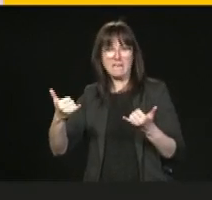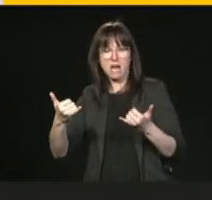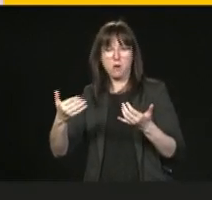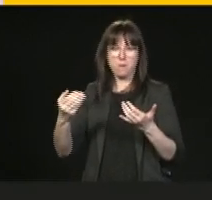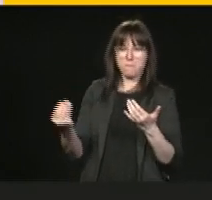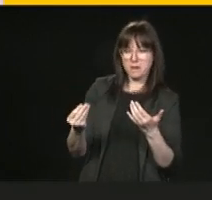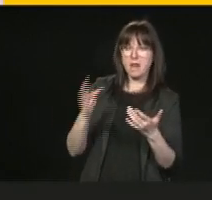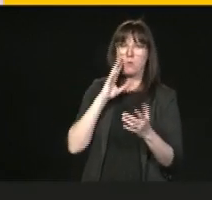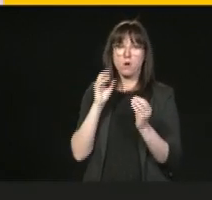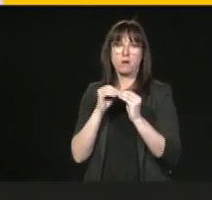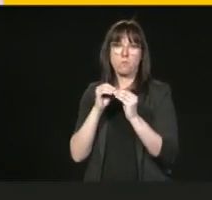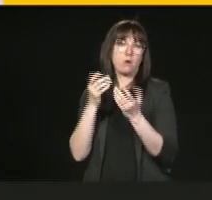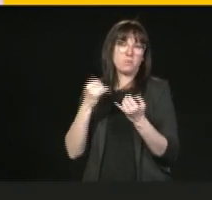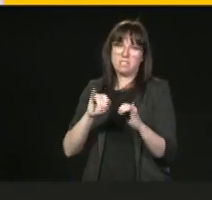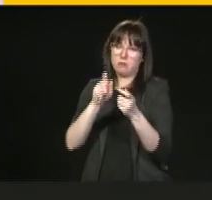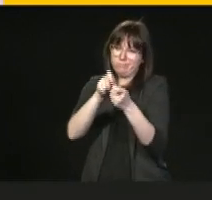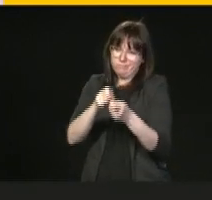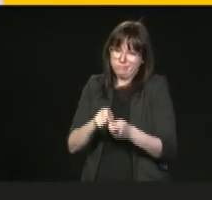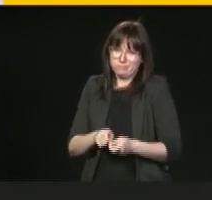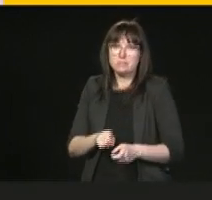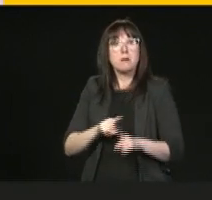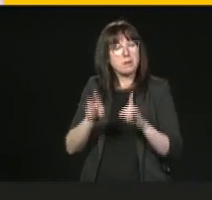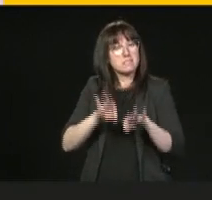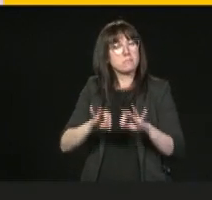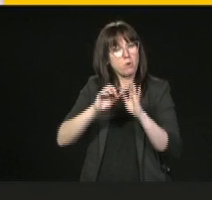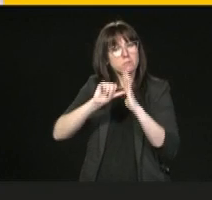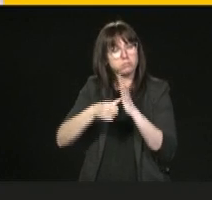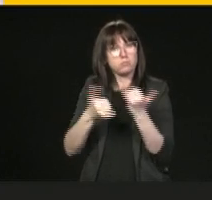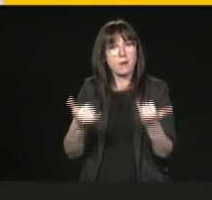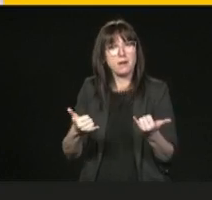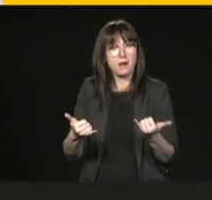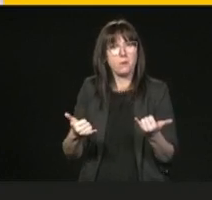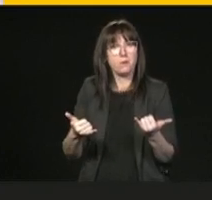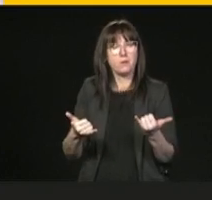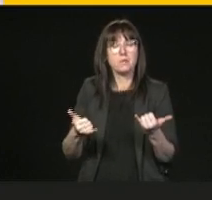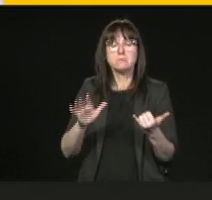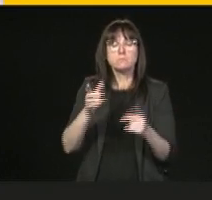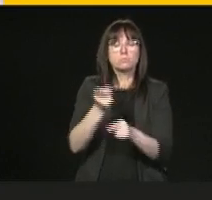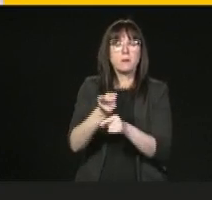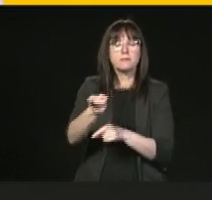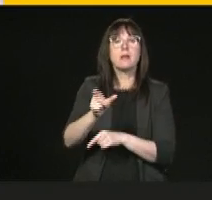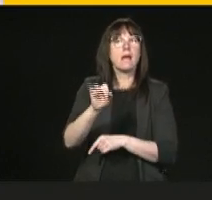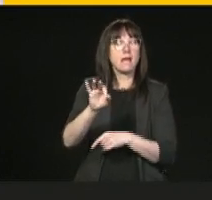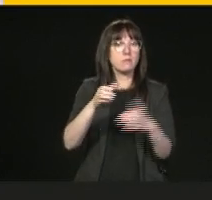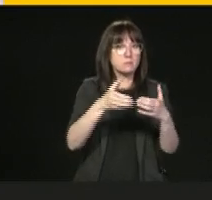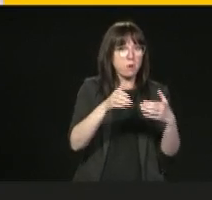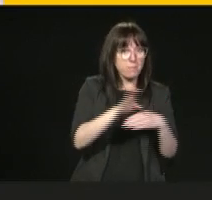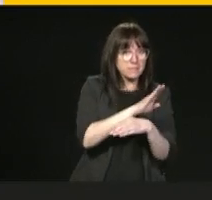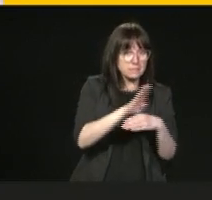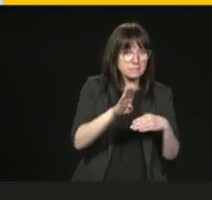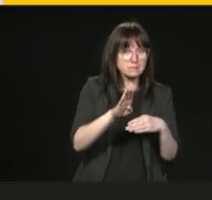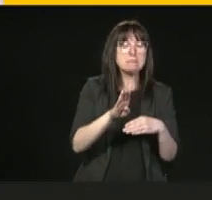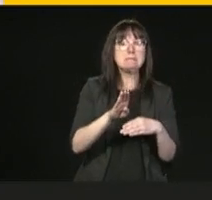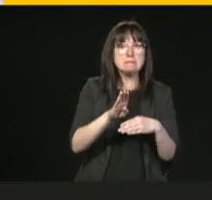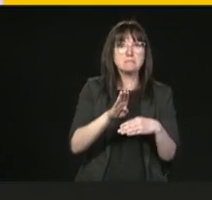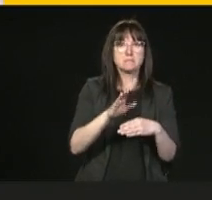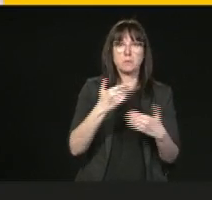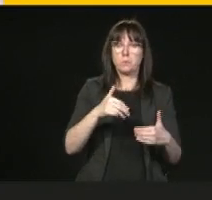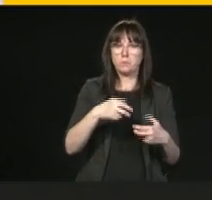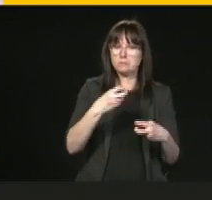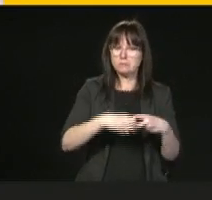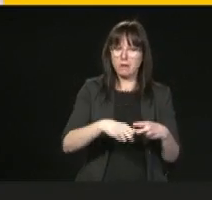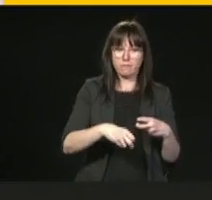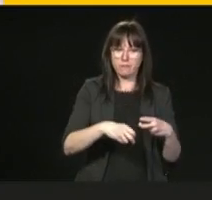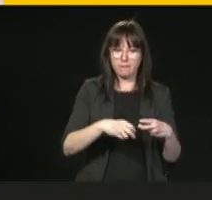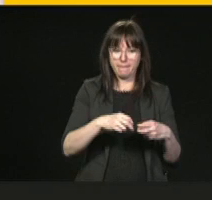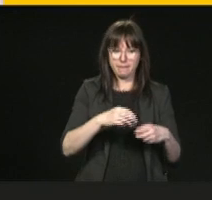Monday as we finalize it. But it's important to send that message right now that if you're a small business who's facing the impossible